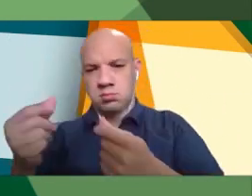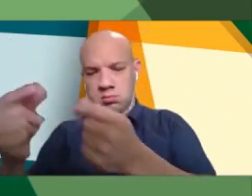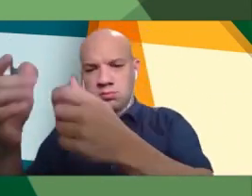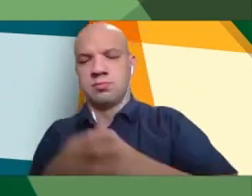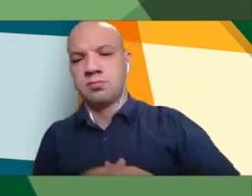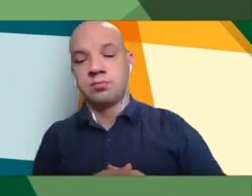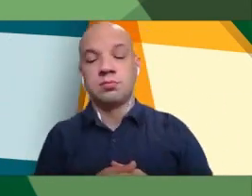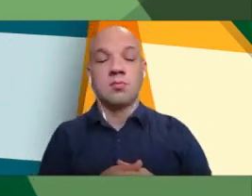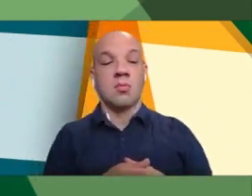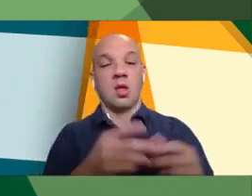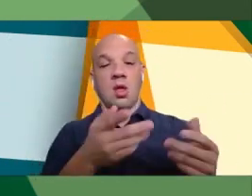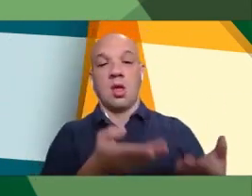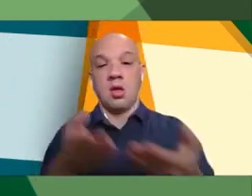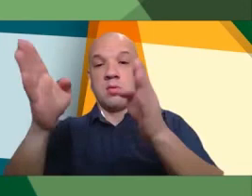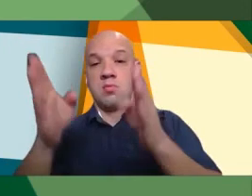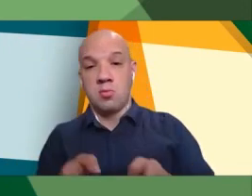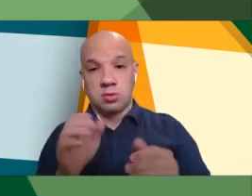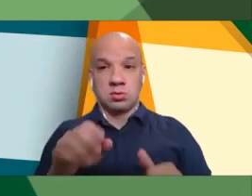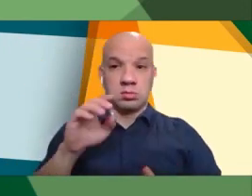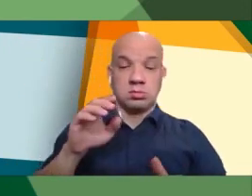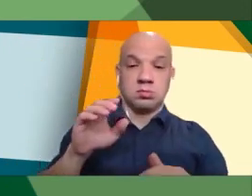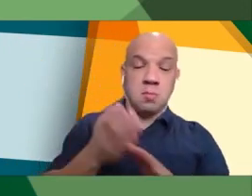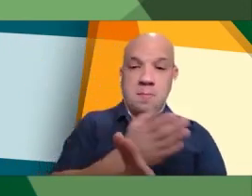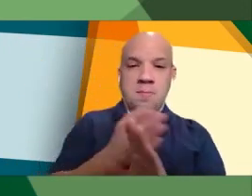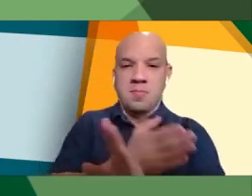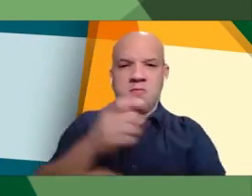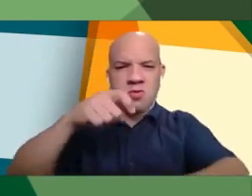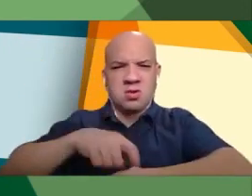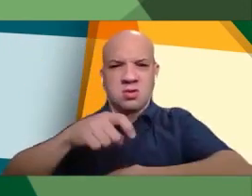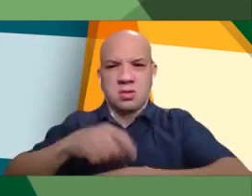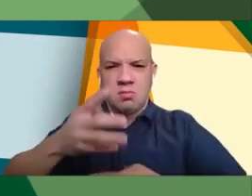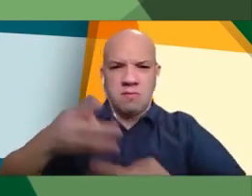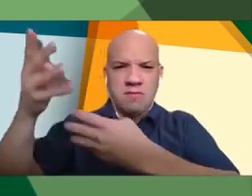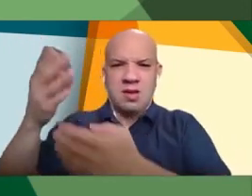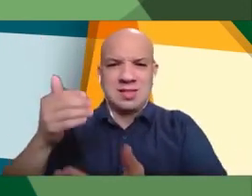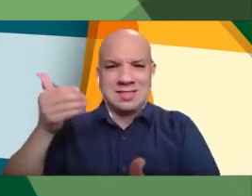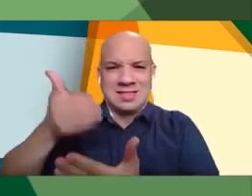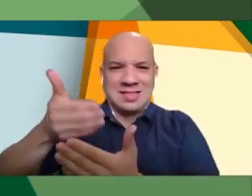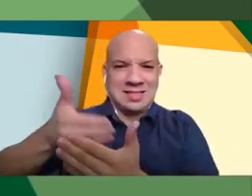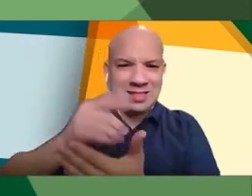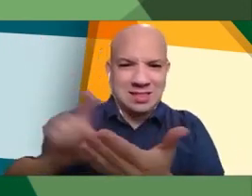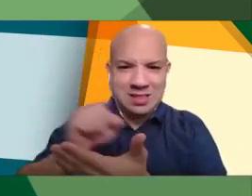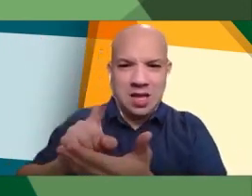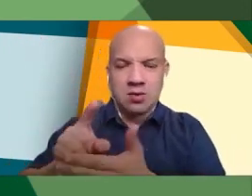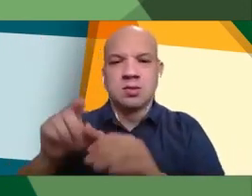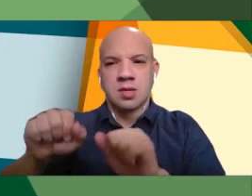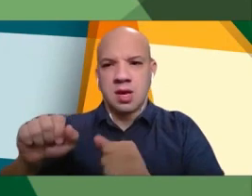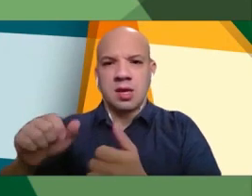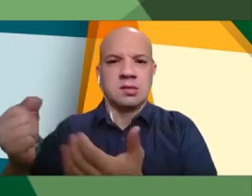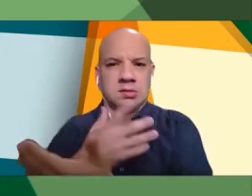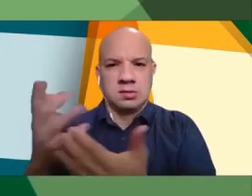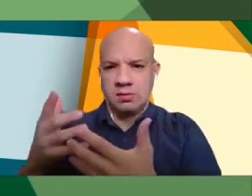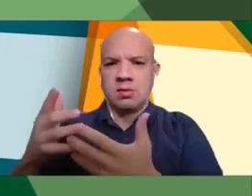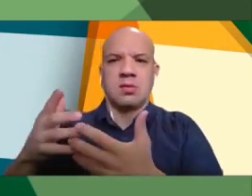inaccessibility due to heavy usage in the final hours before the RFP closing time. The proposer